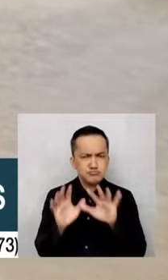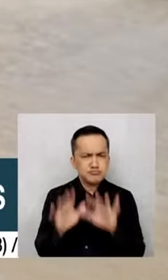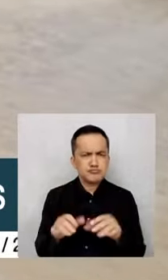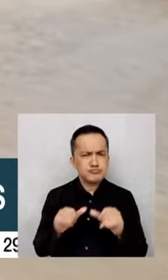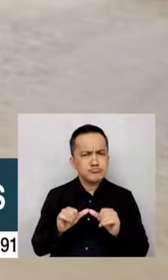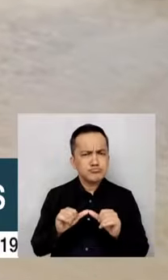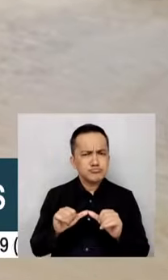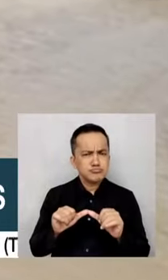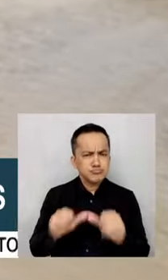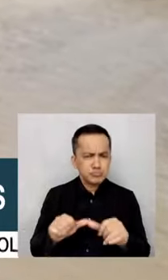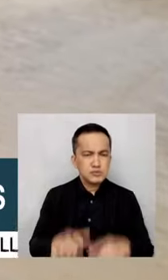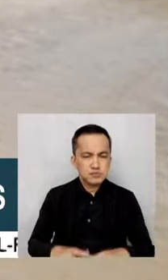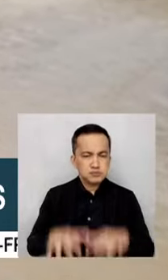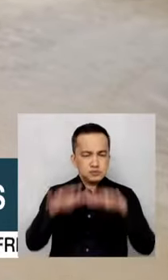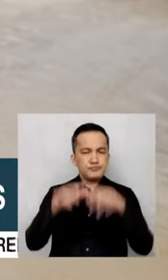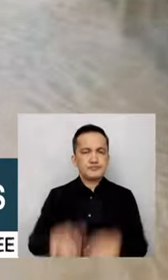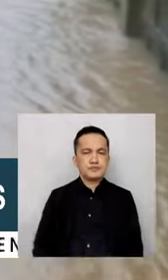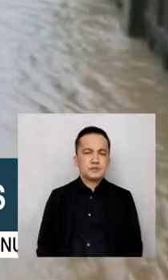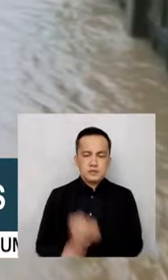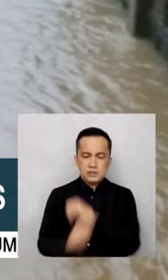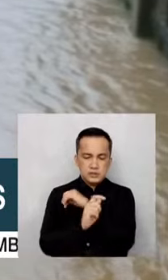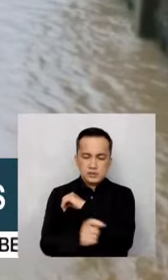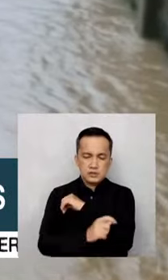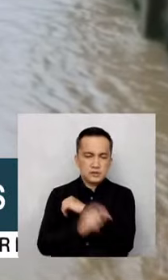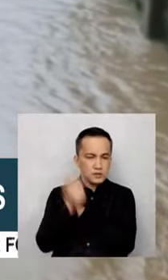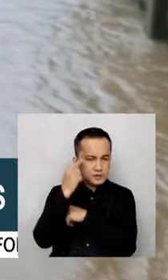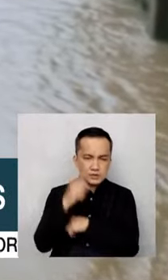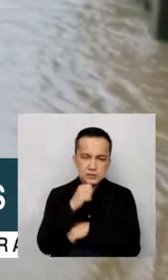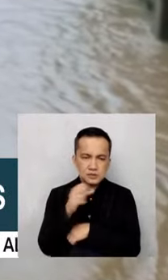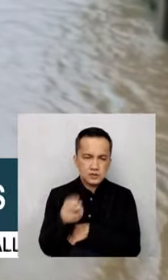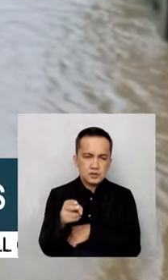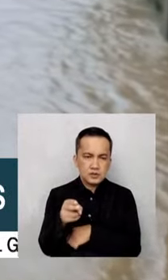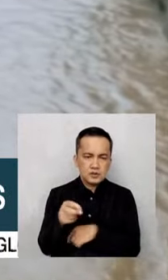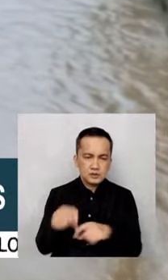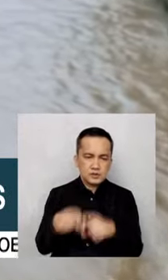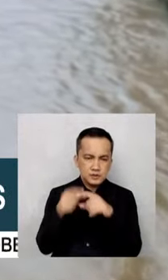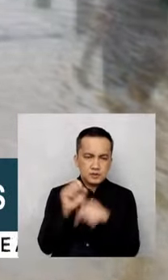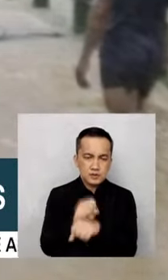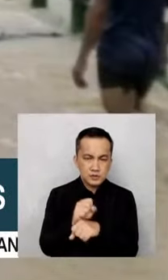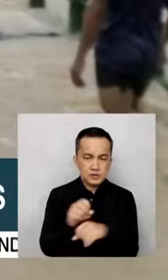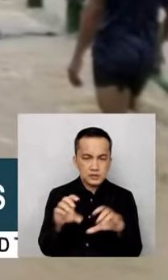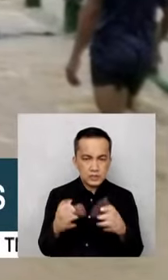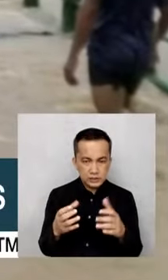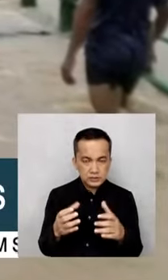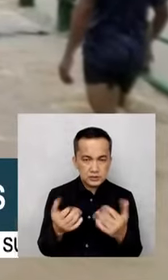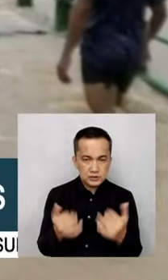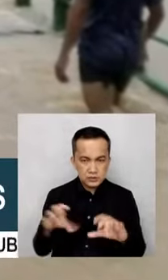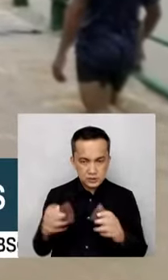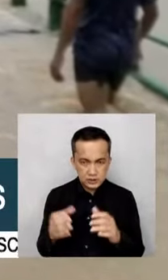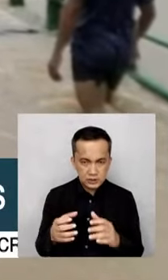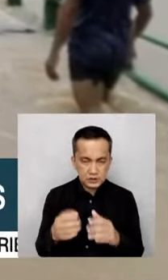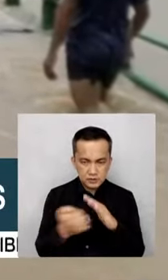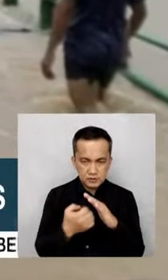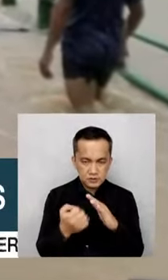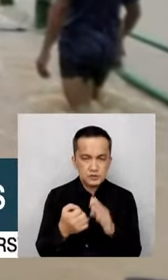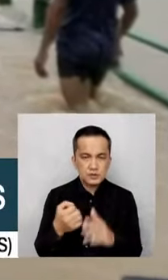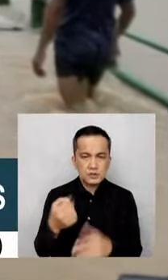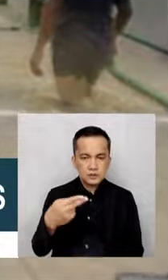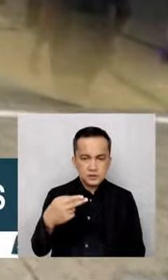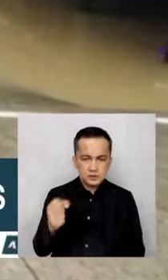Though Tacloban City government did not issue an executive order suspending work and classes today, classes in elementary and high school were